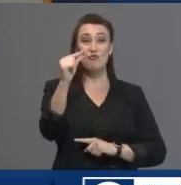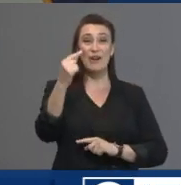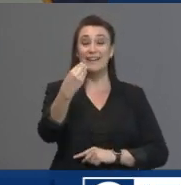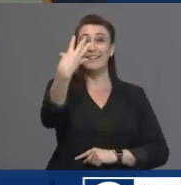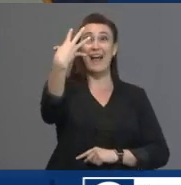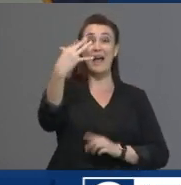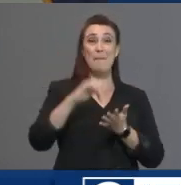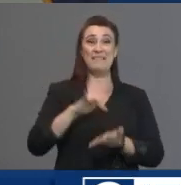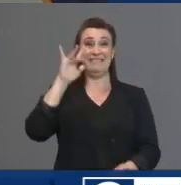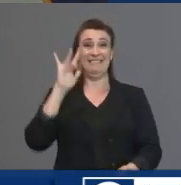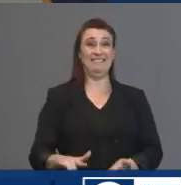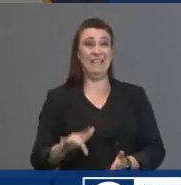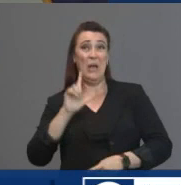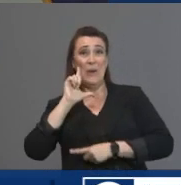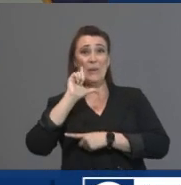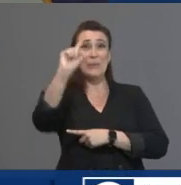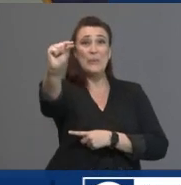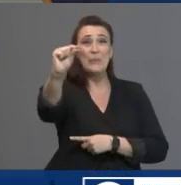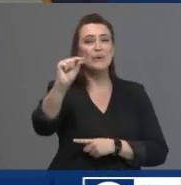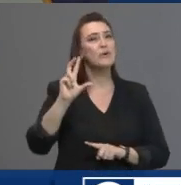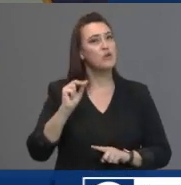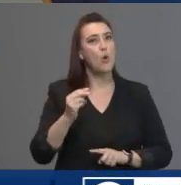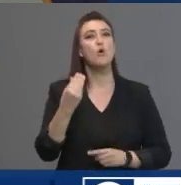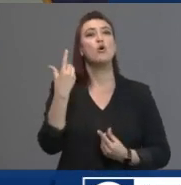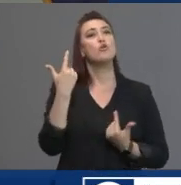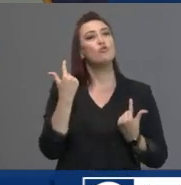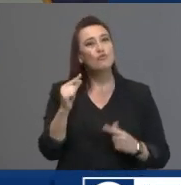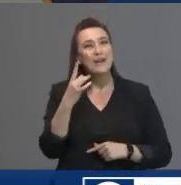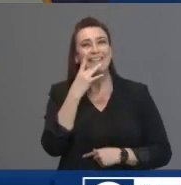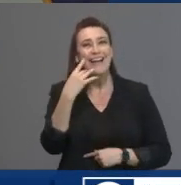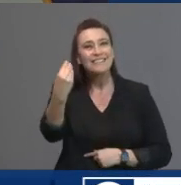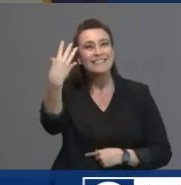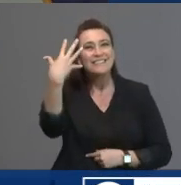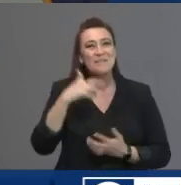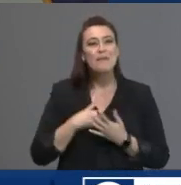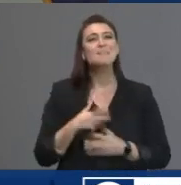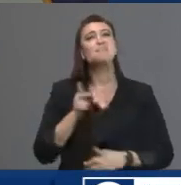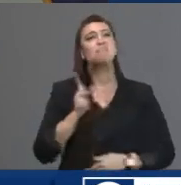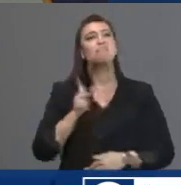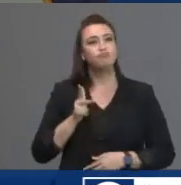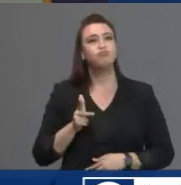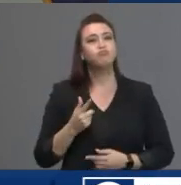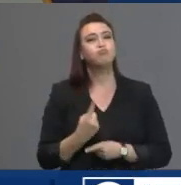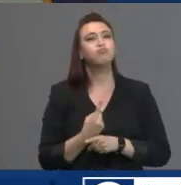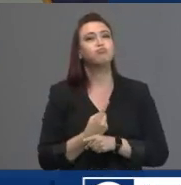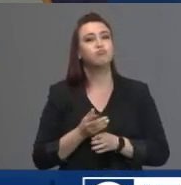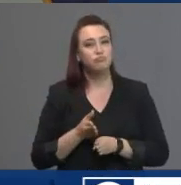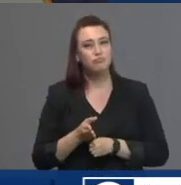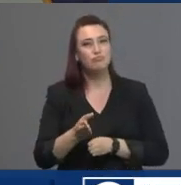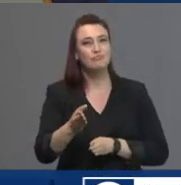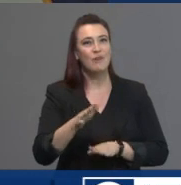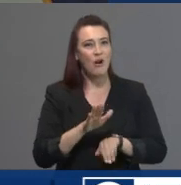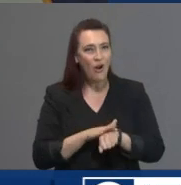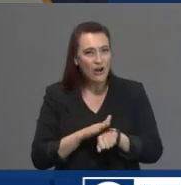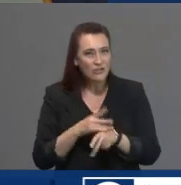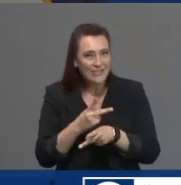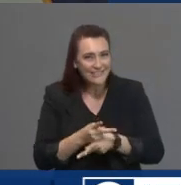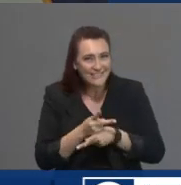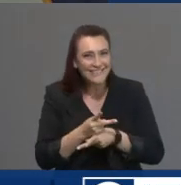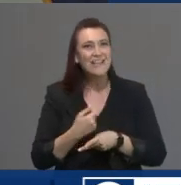speed. This is a green light to proceed, and we're going to proceed with